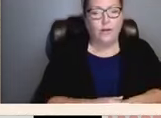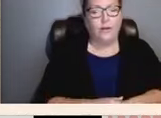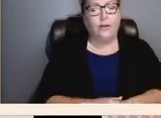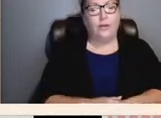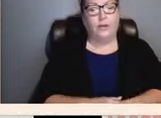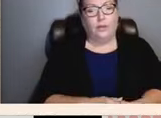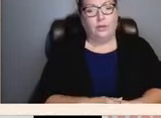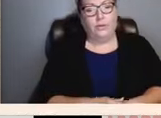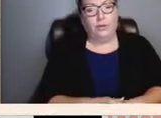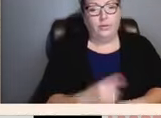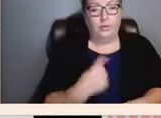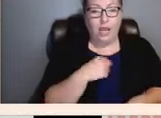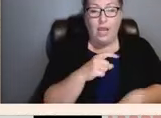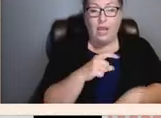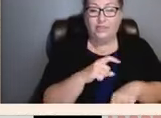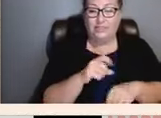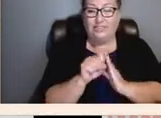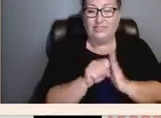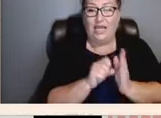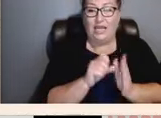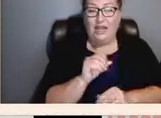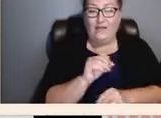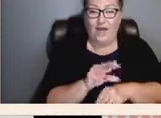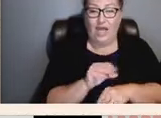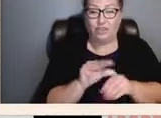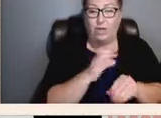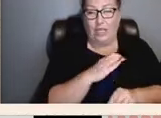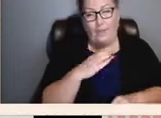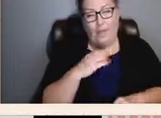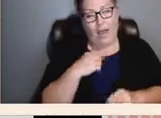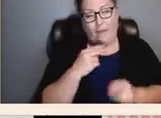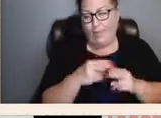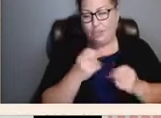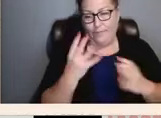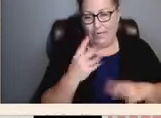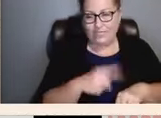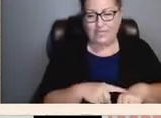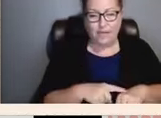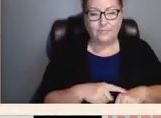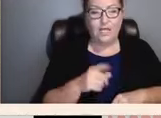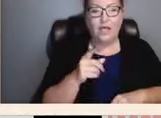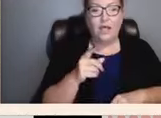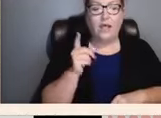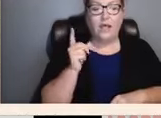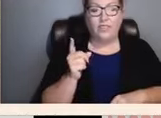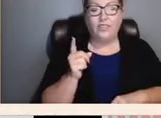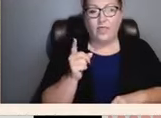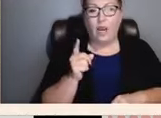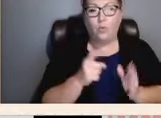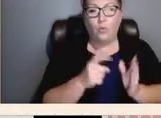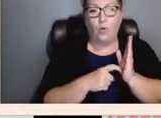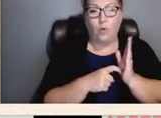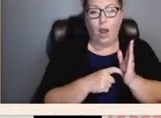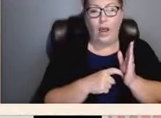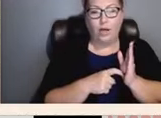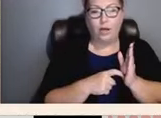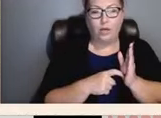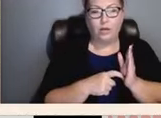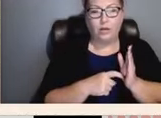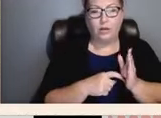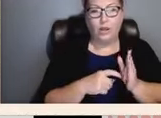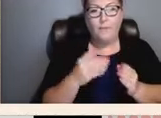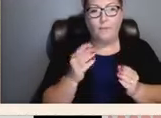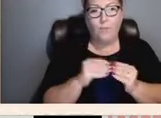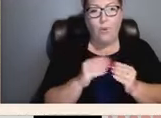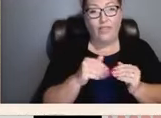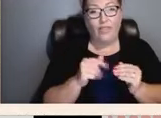state advisory committee, which I've mentioned many times, they're statutorily required to exist. More than half are parents.